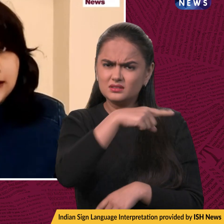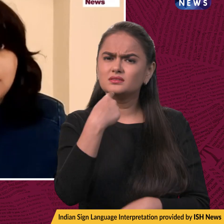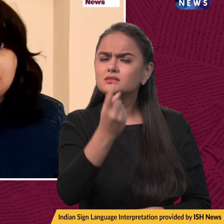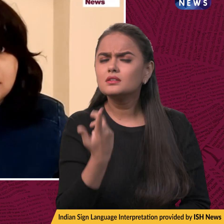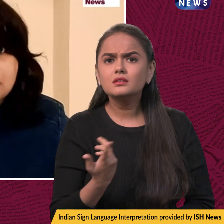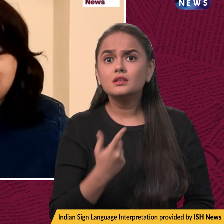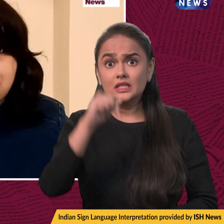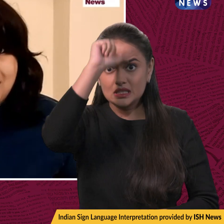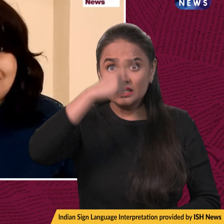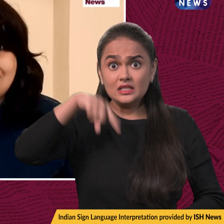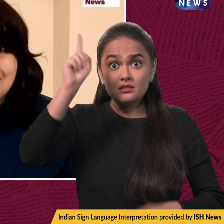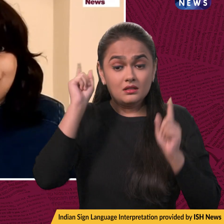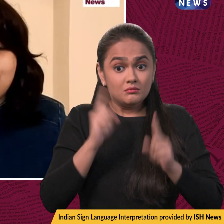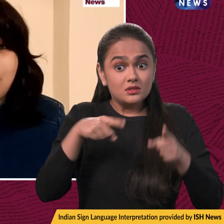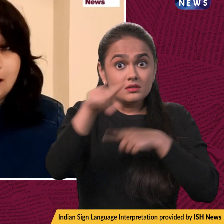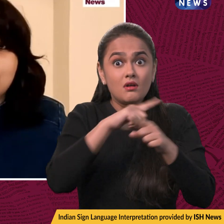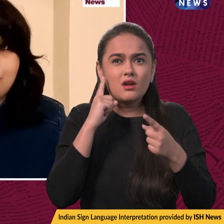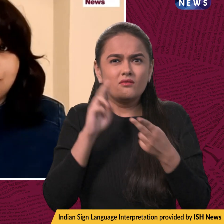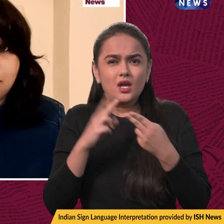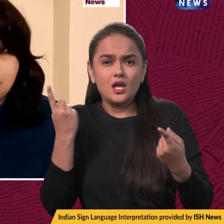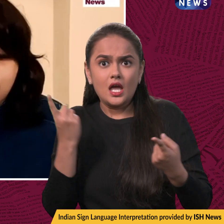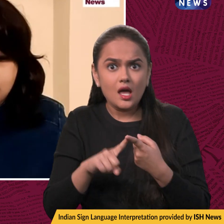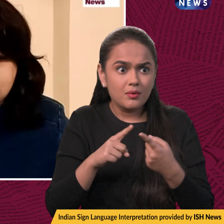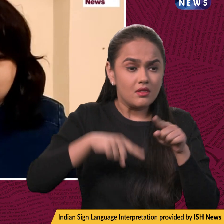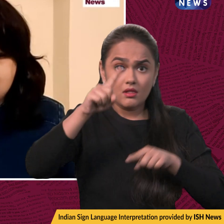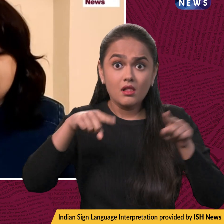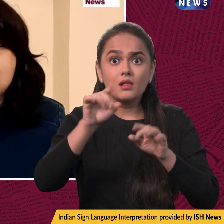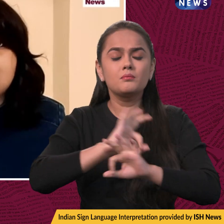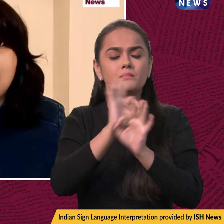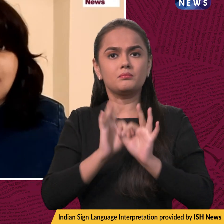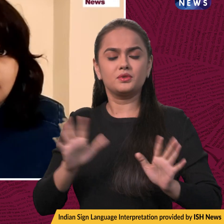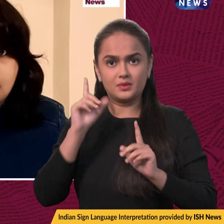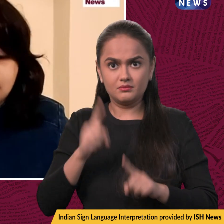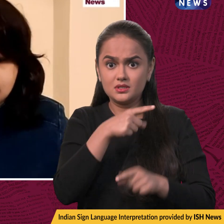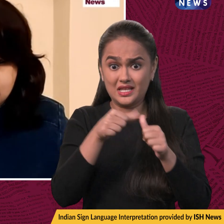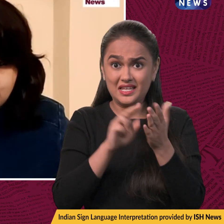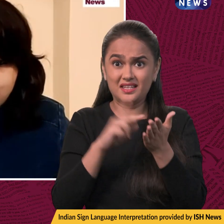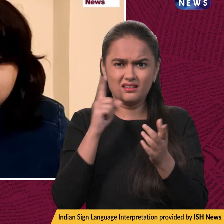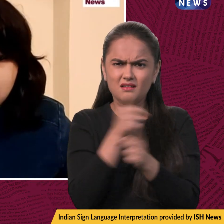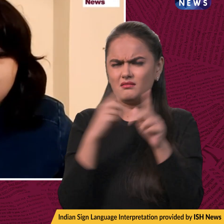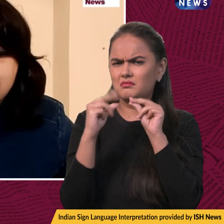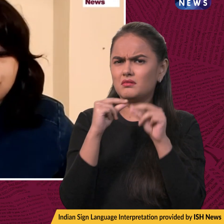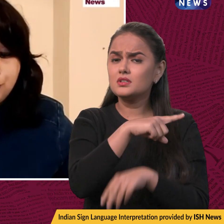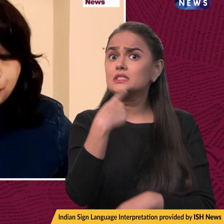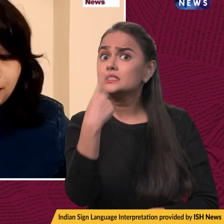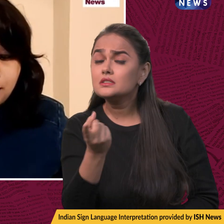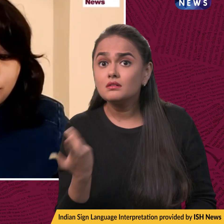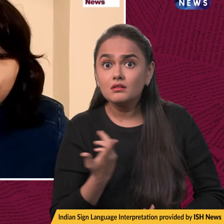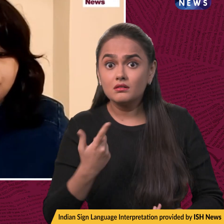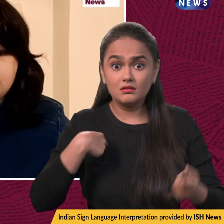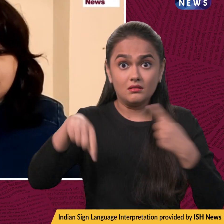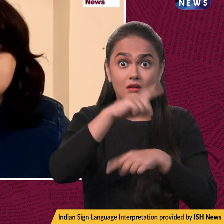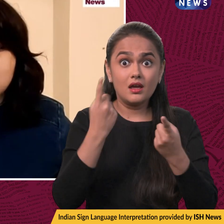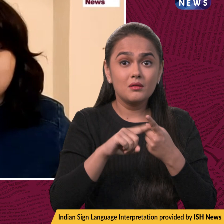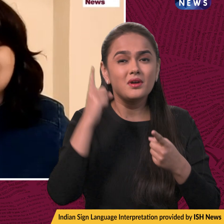that India must prepare itself for any sort of eventuality. Now, speaking to ANI, he said, and I quote, we should prepare and